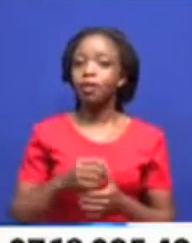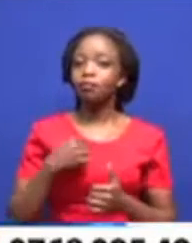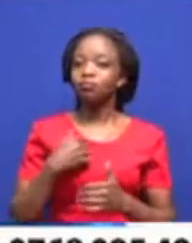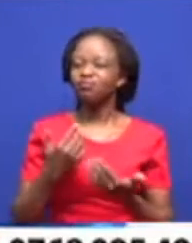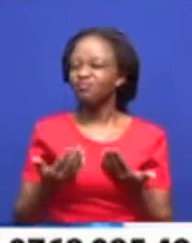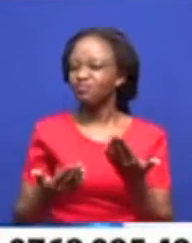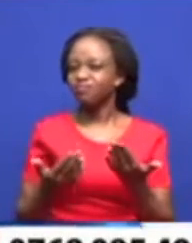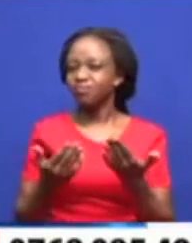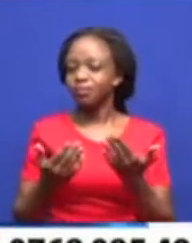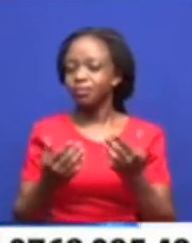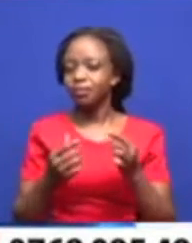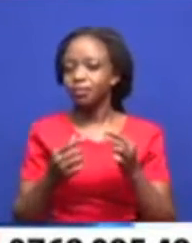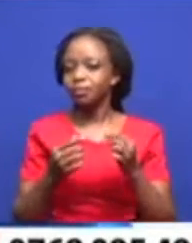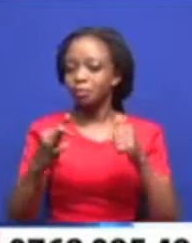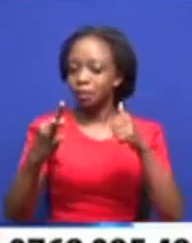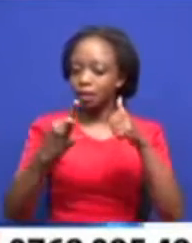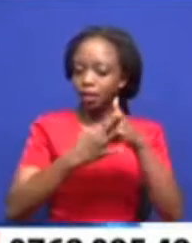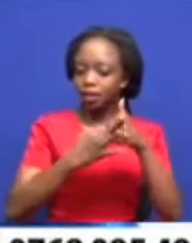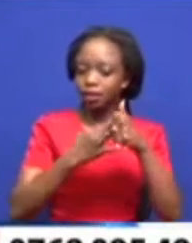to